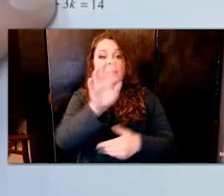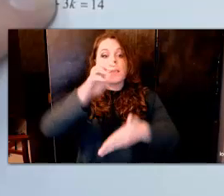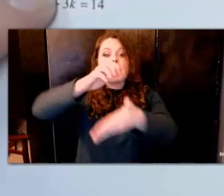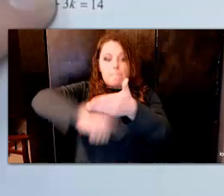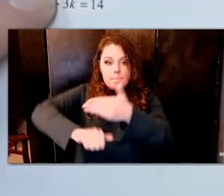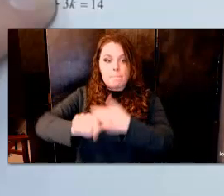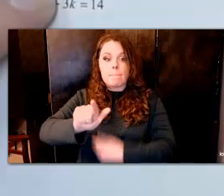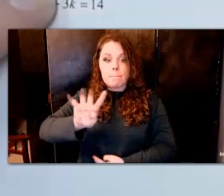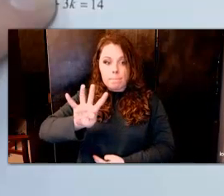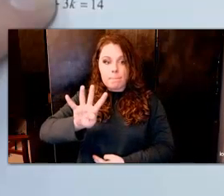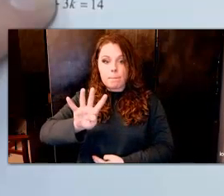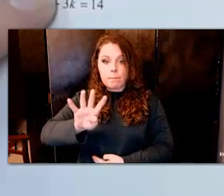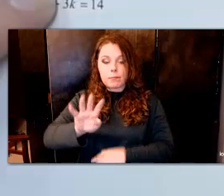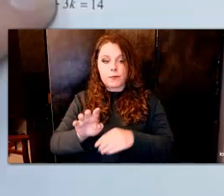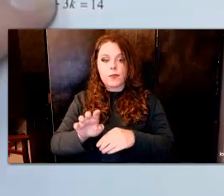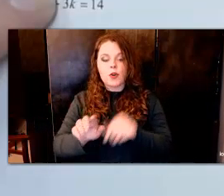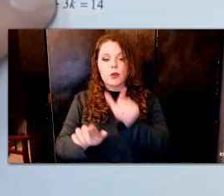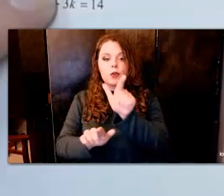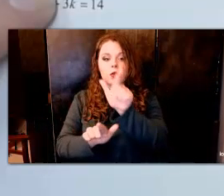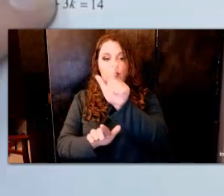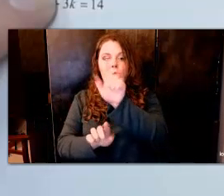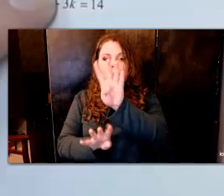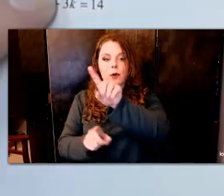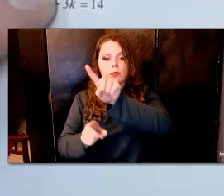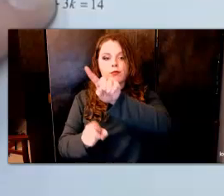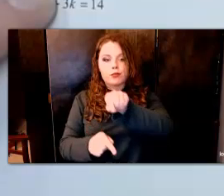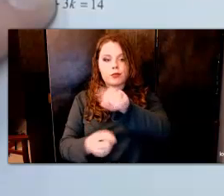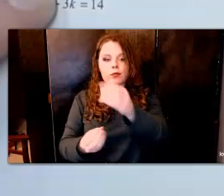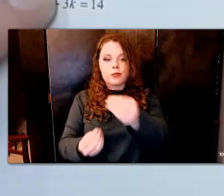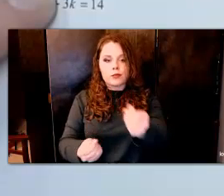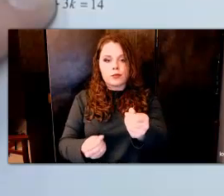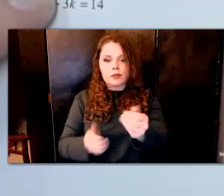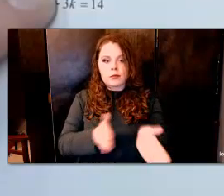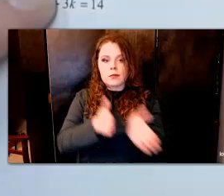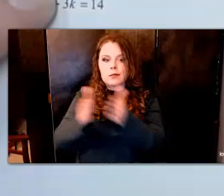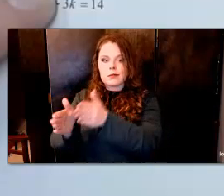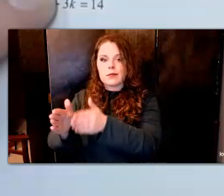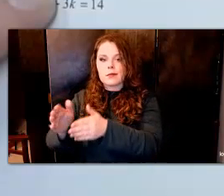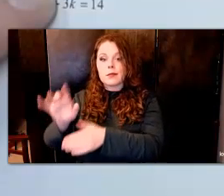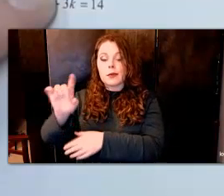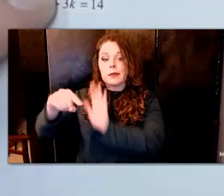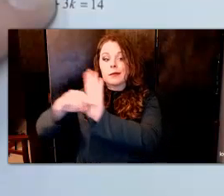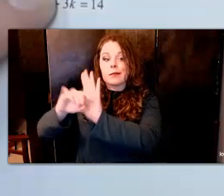These will cancel. Again, bring down what you have not used, so negative 8x